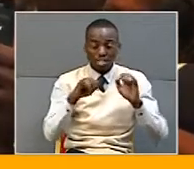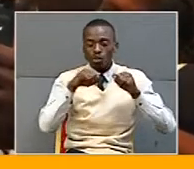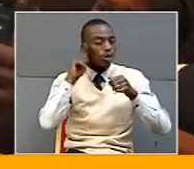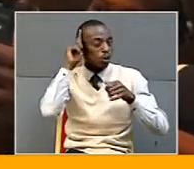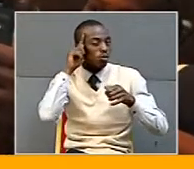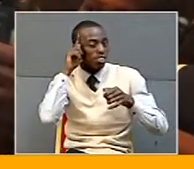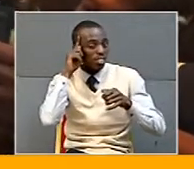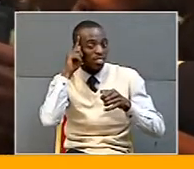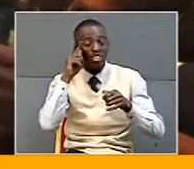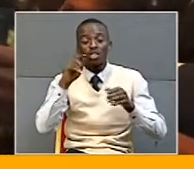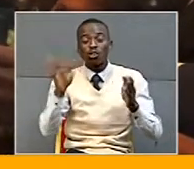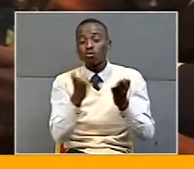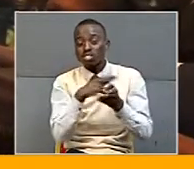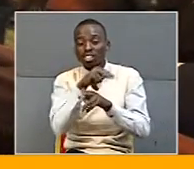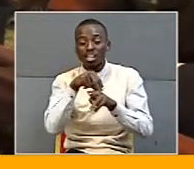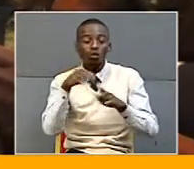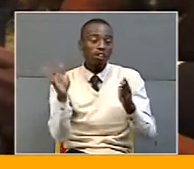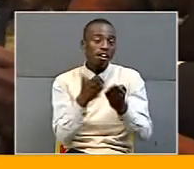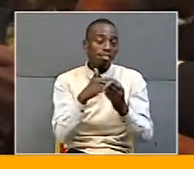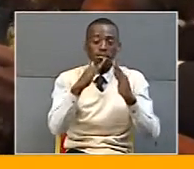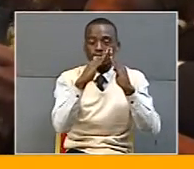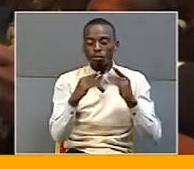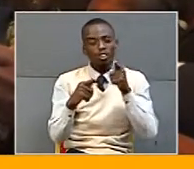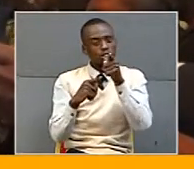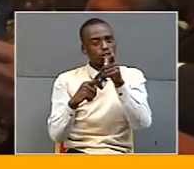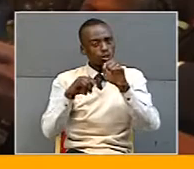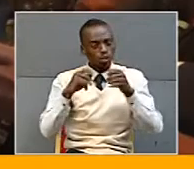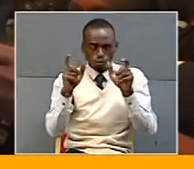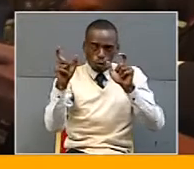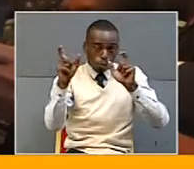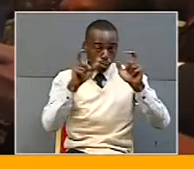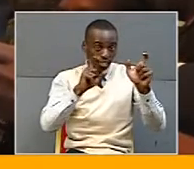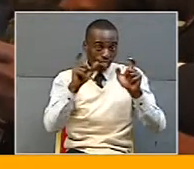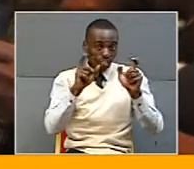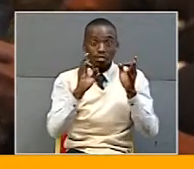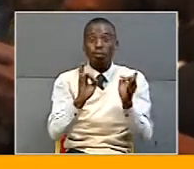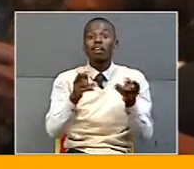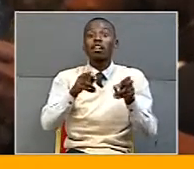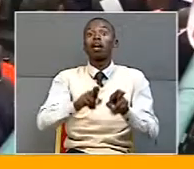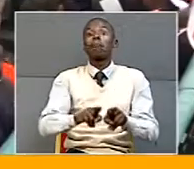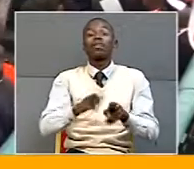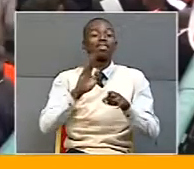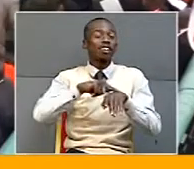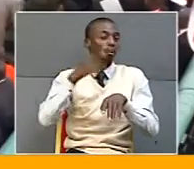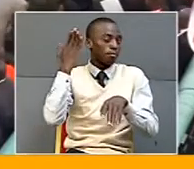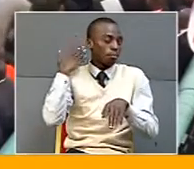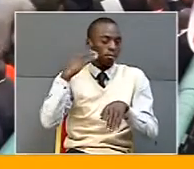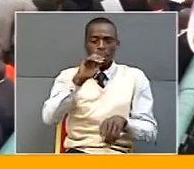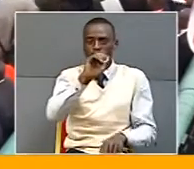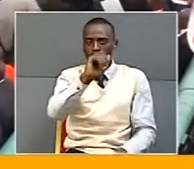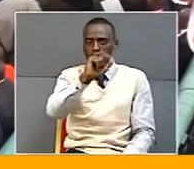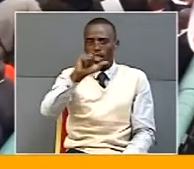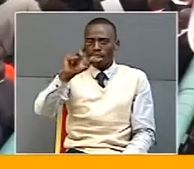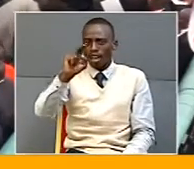sing the national anthem in the House. So she was observing a replica of what happened that time. Alan Sewanyana and